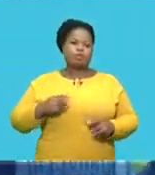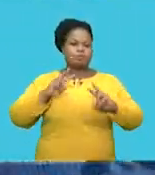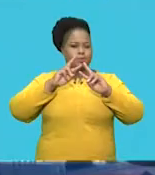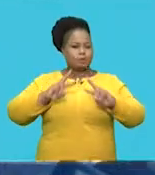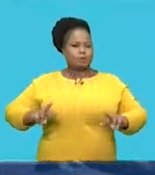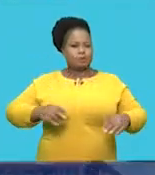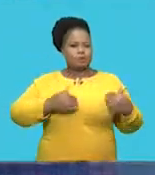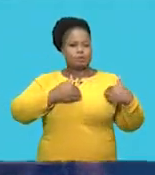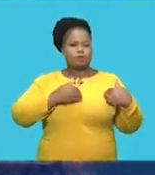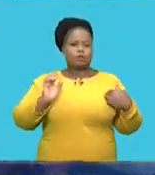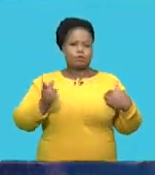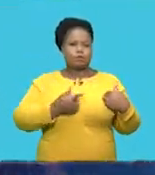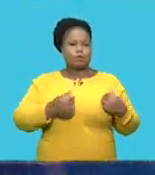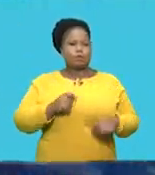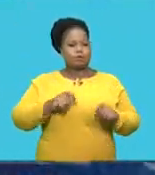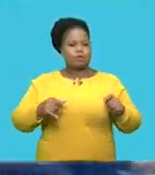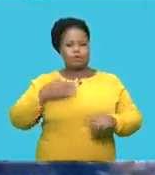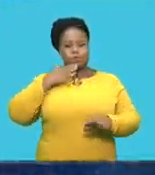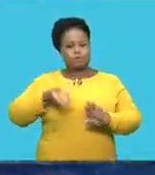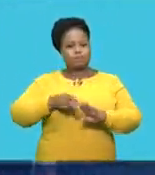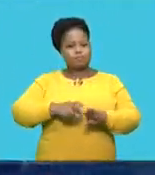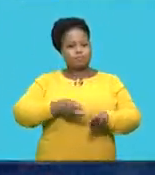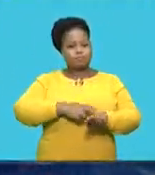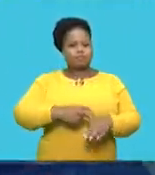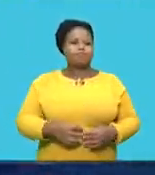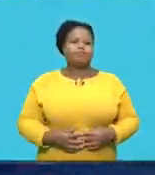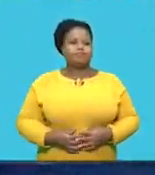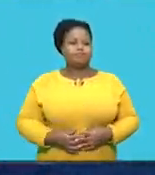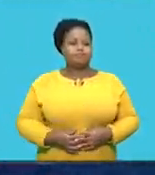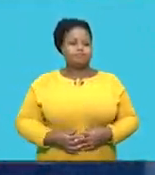kutlwano go bakganni le bapalami ka kakaretso.